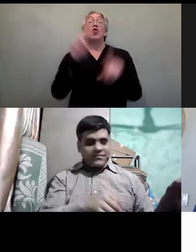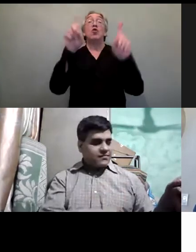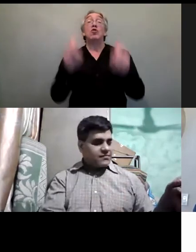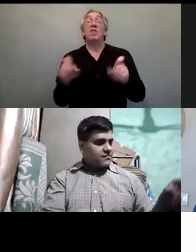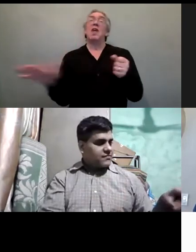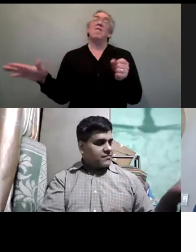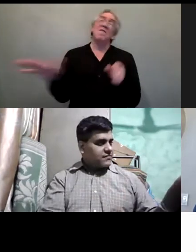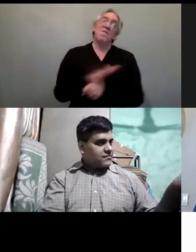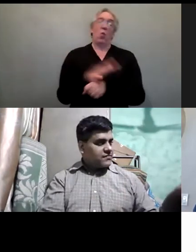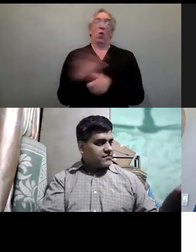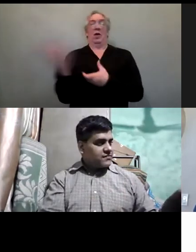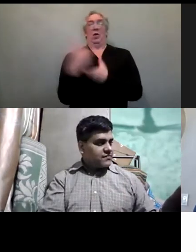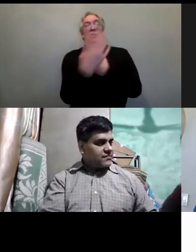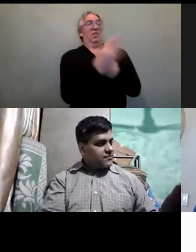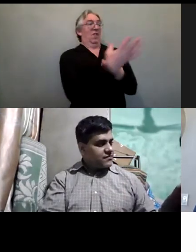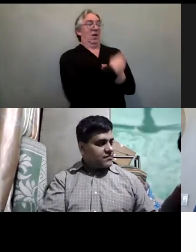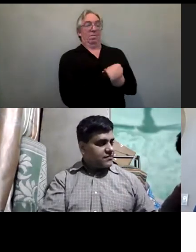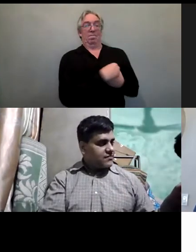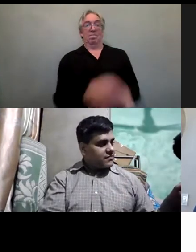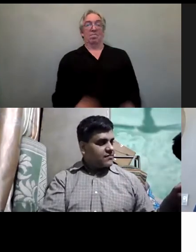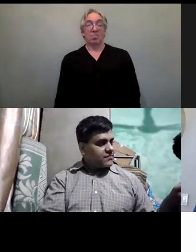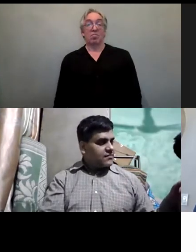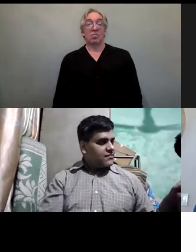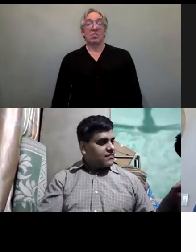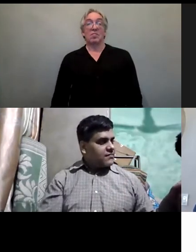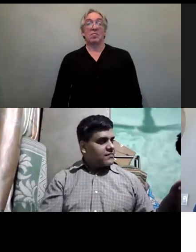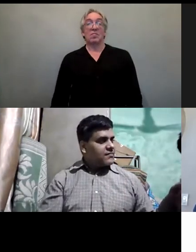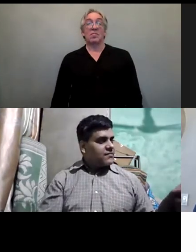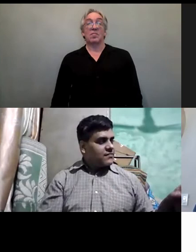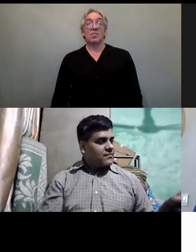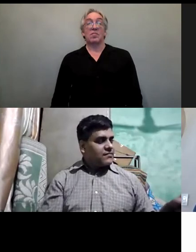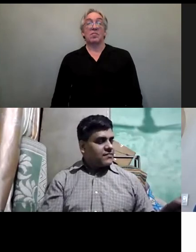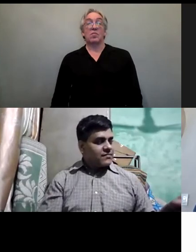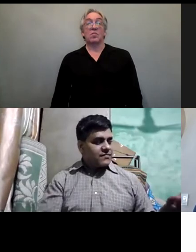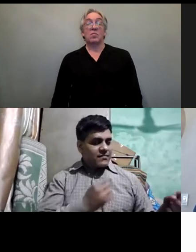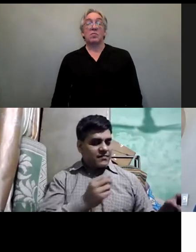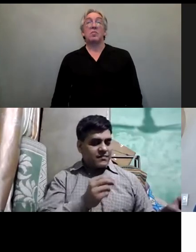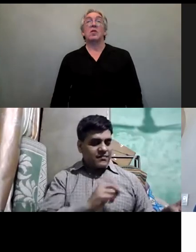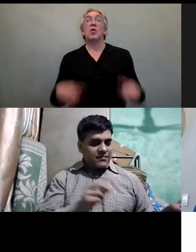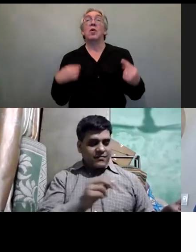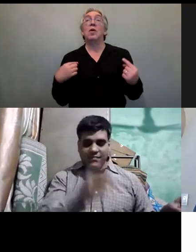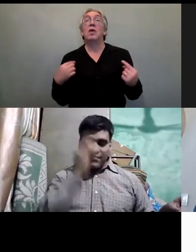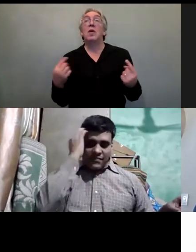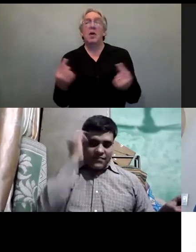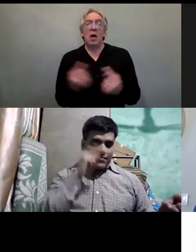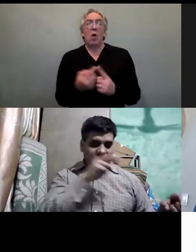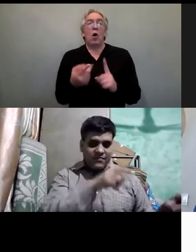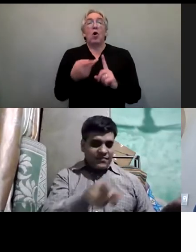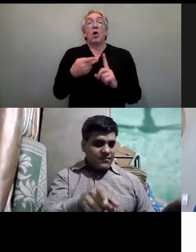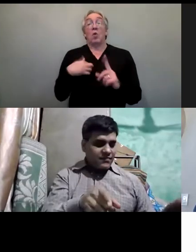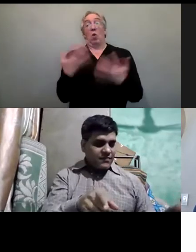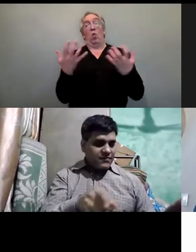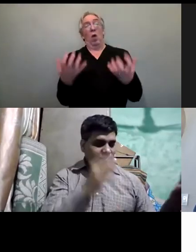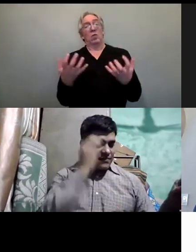So we wanted to equip ourselves especially with a tool or a platform that would be able